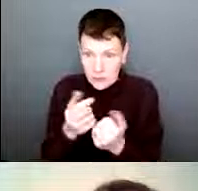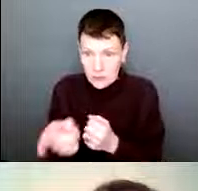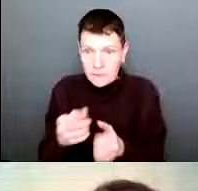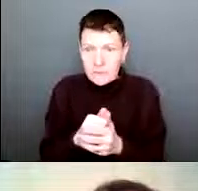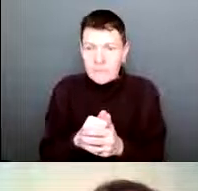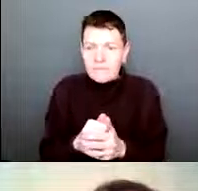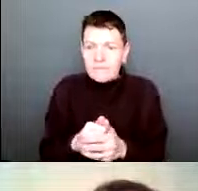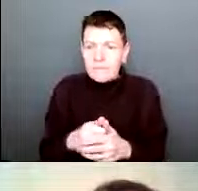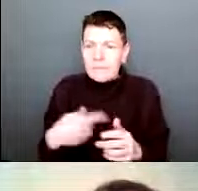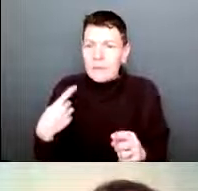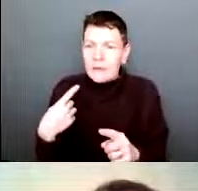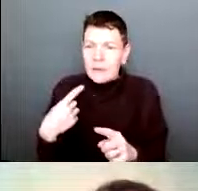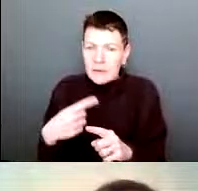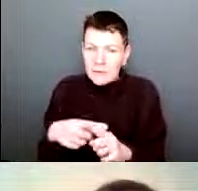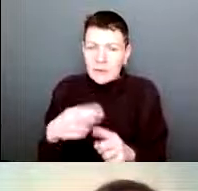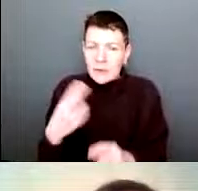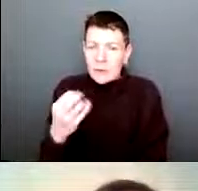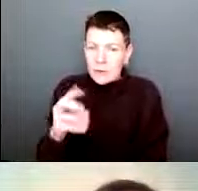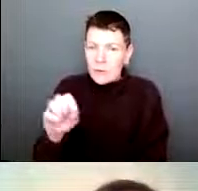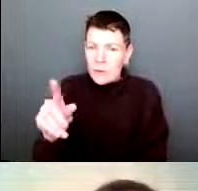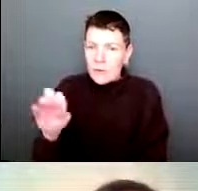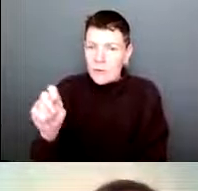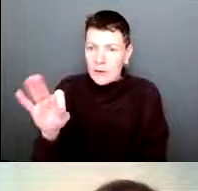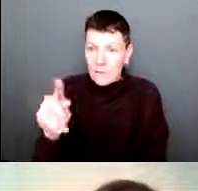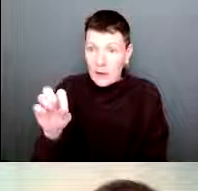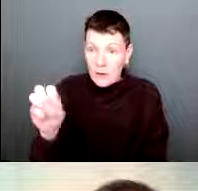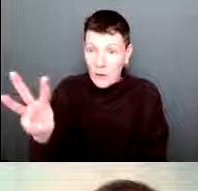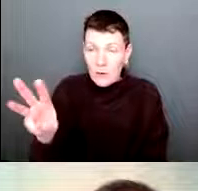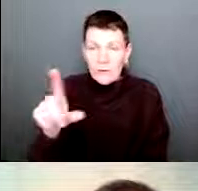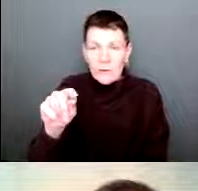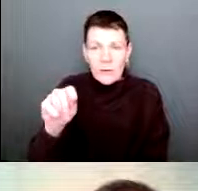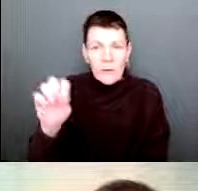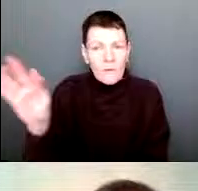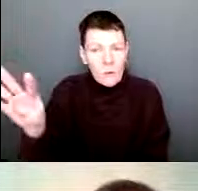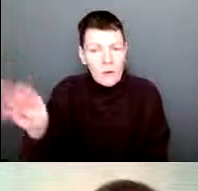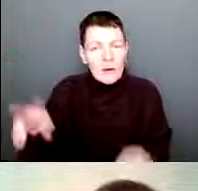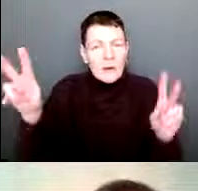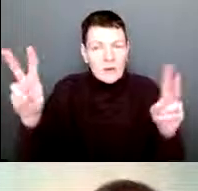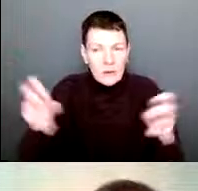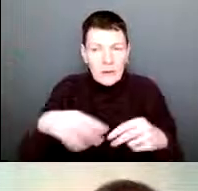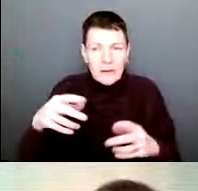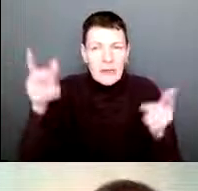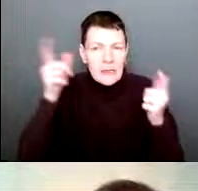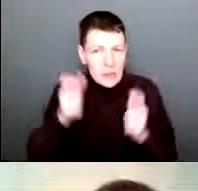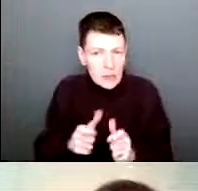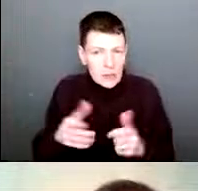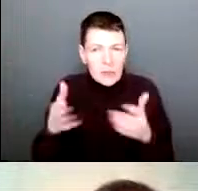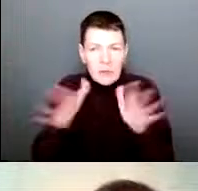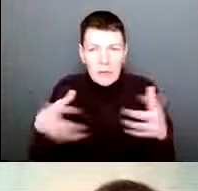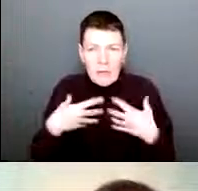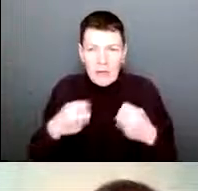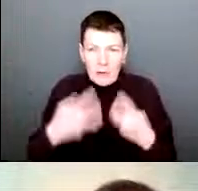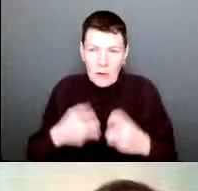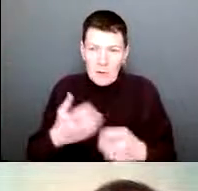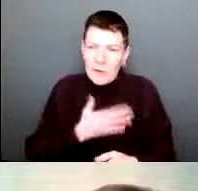and a Hugh Humphrey Fellow 2004 on the topic of hearing loss as a public health problem. We're delighted